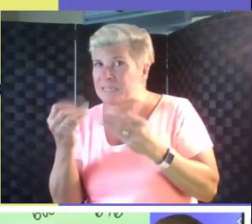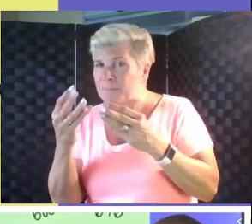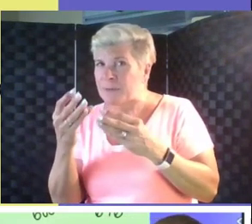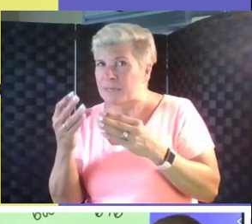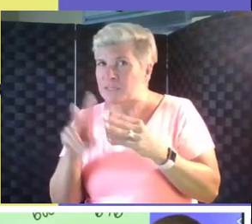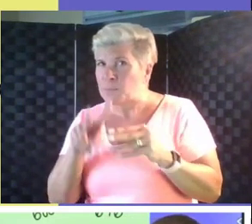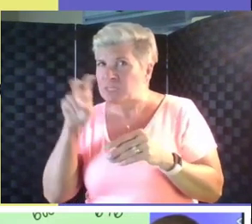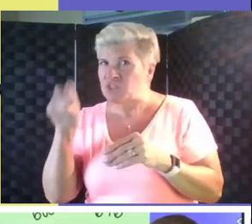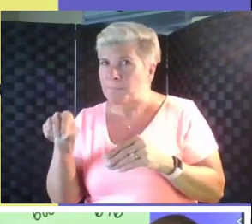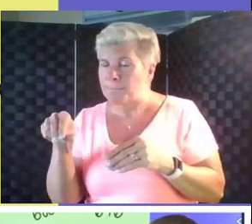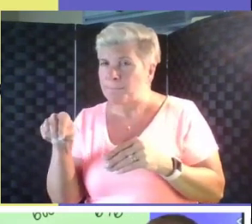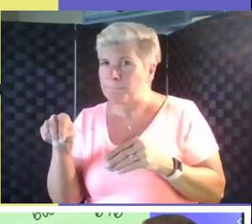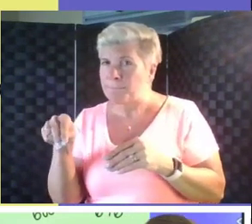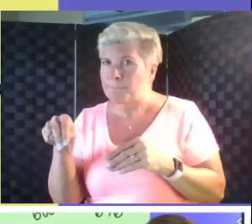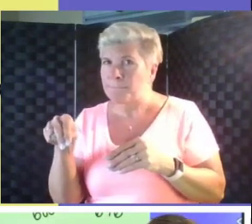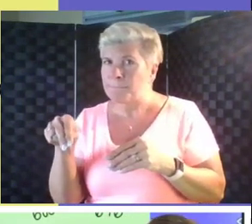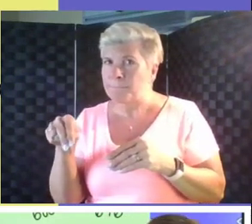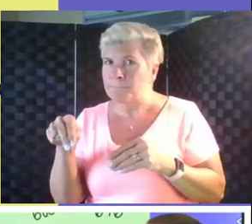many do I jump?